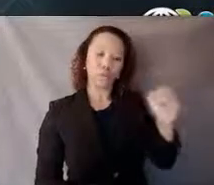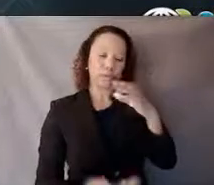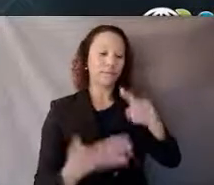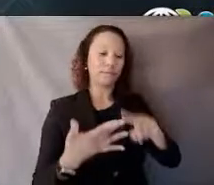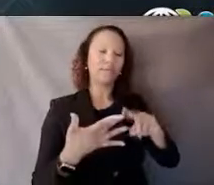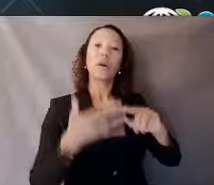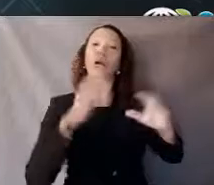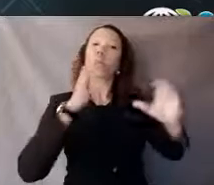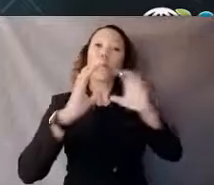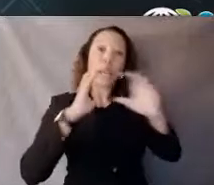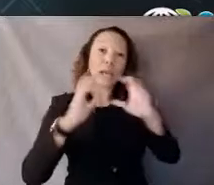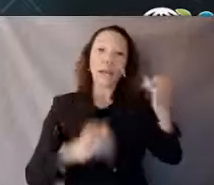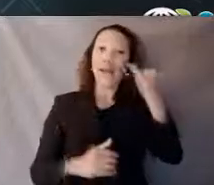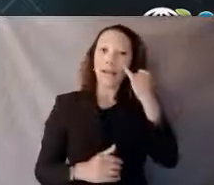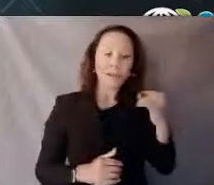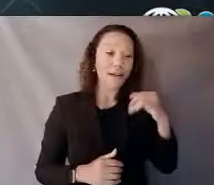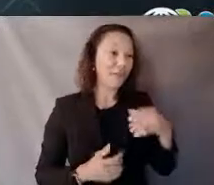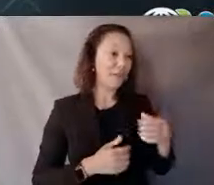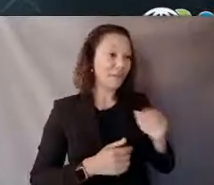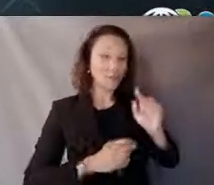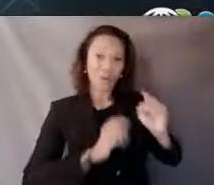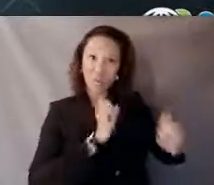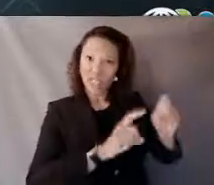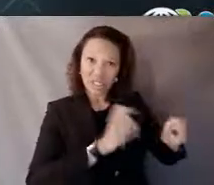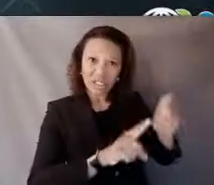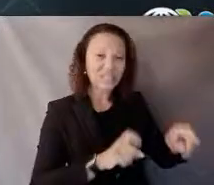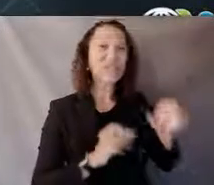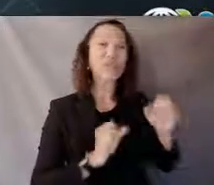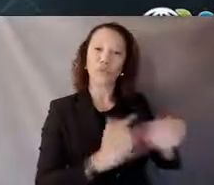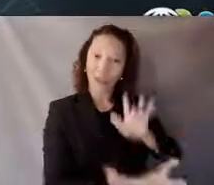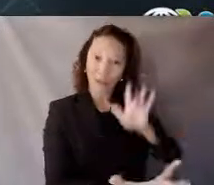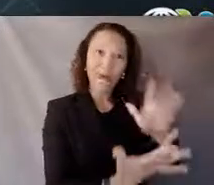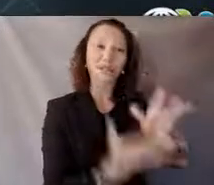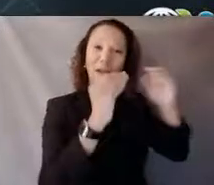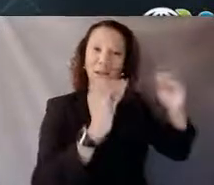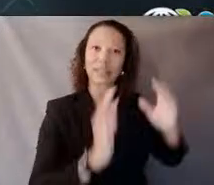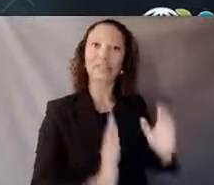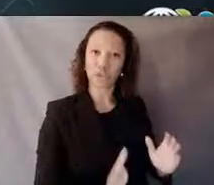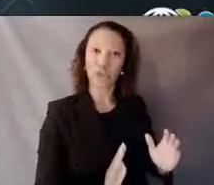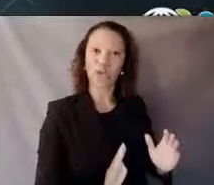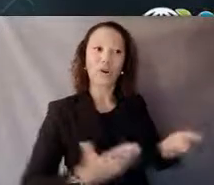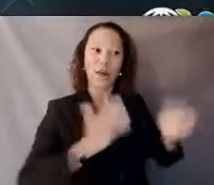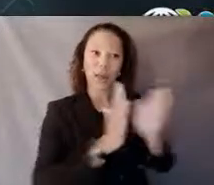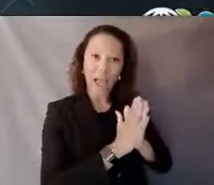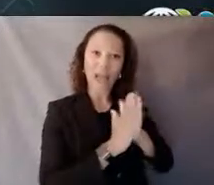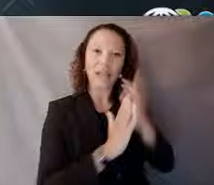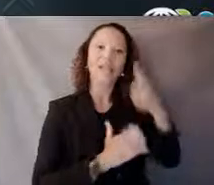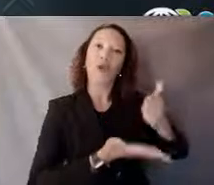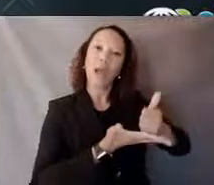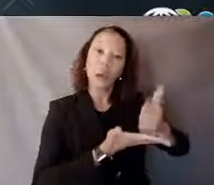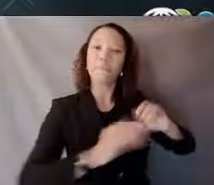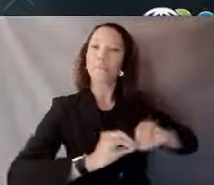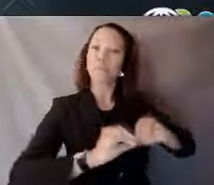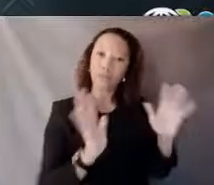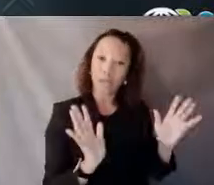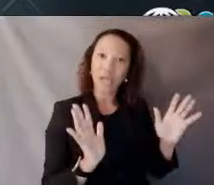As you have questions, don't hesitate to reach out to the teacher to ask for tips or